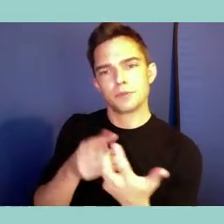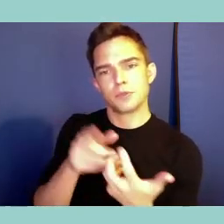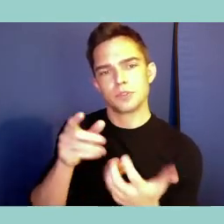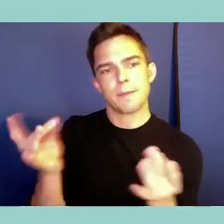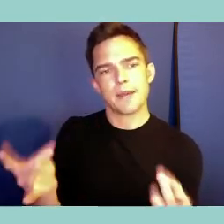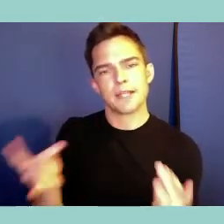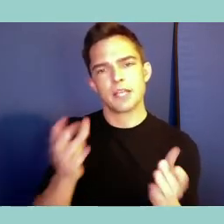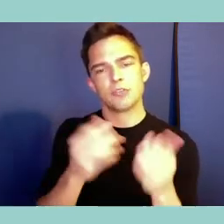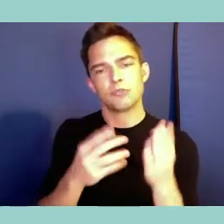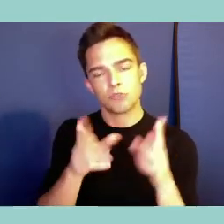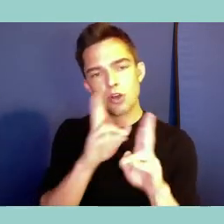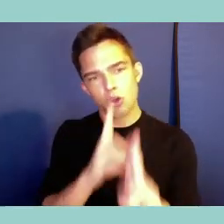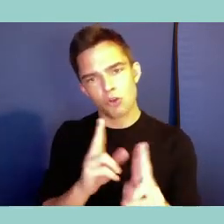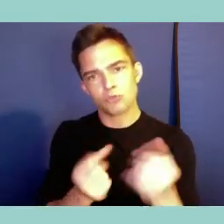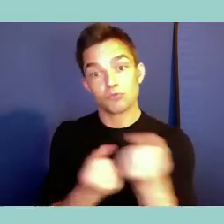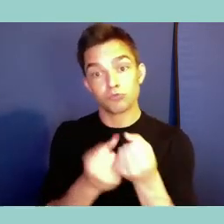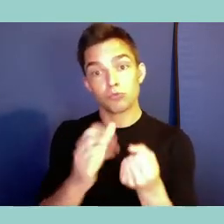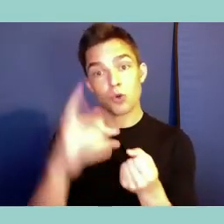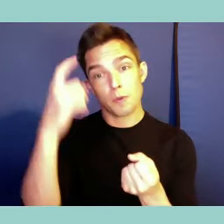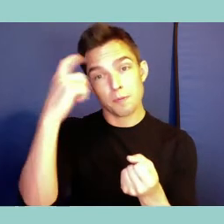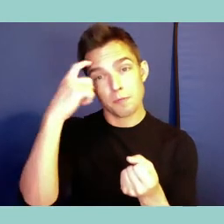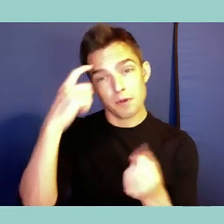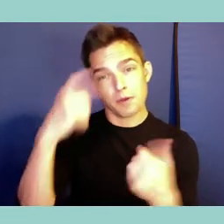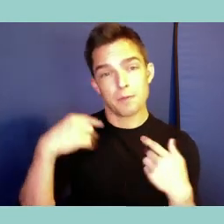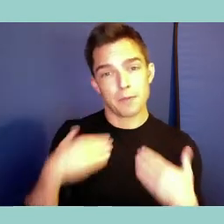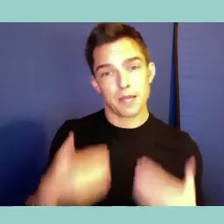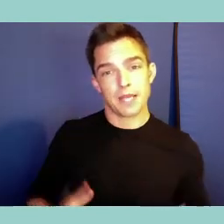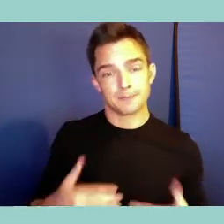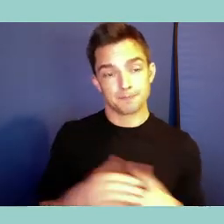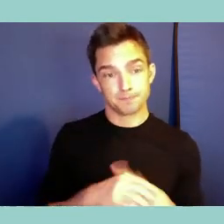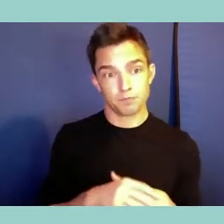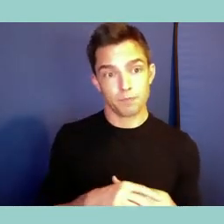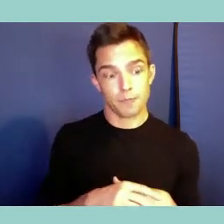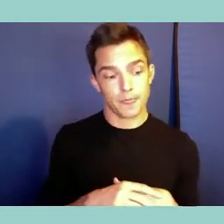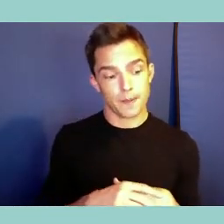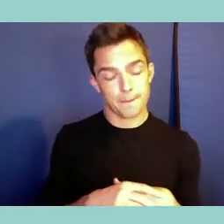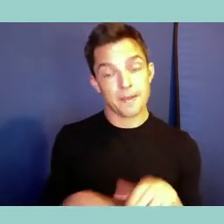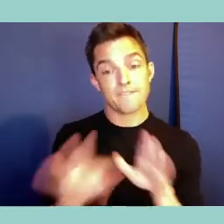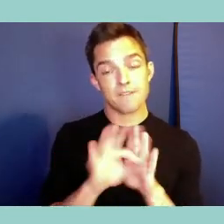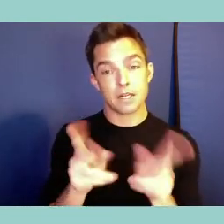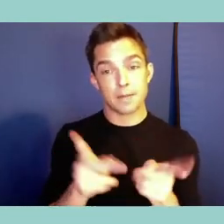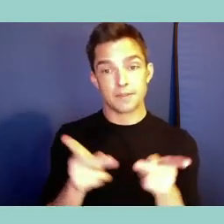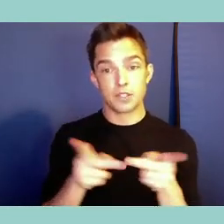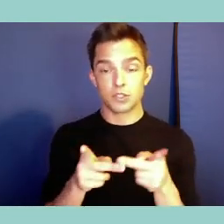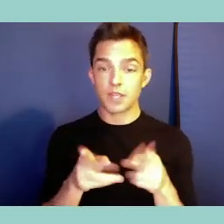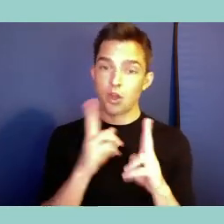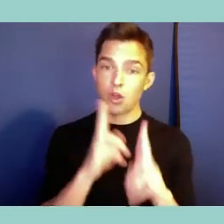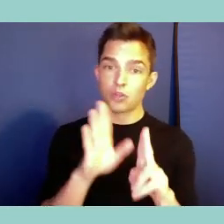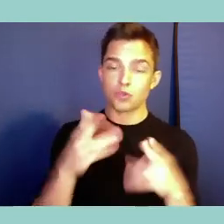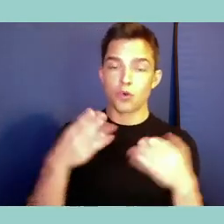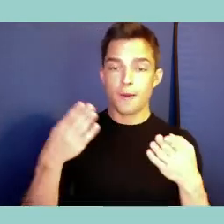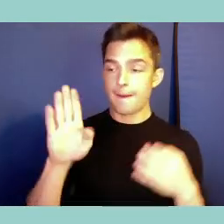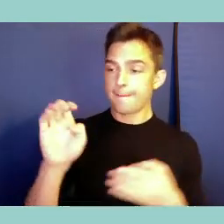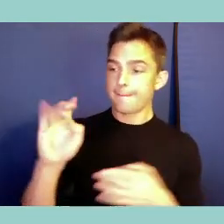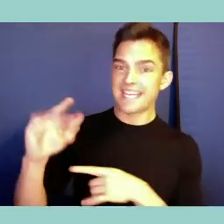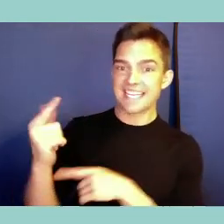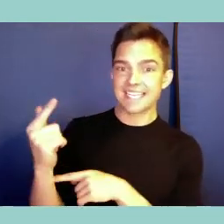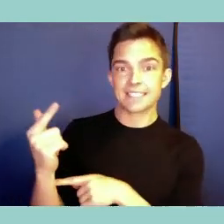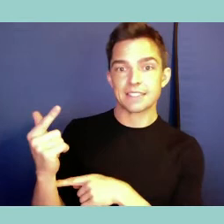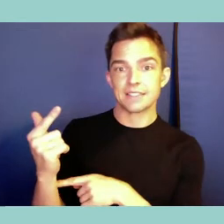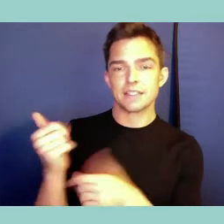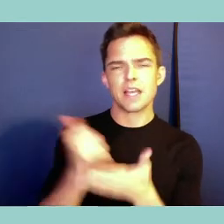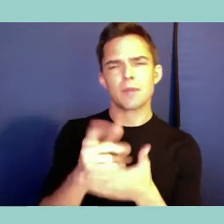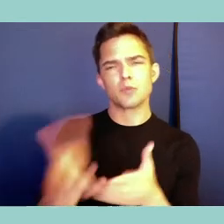to meditate in ways that honor and support your body-mind. Find a position that honors your